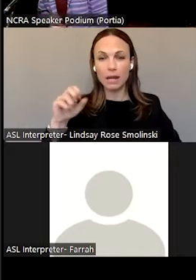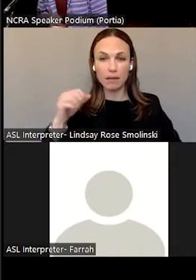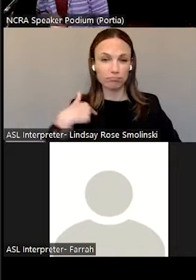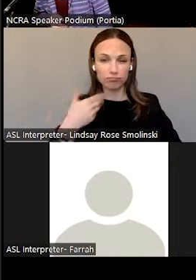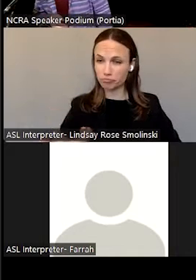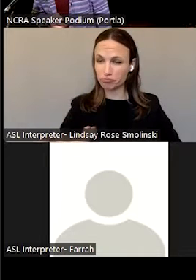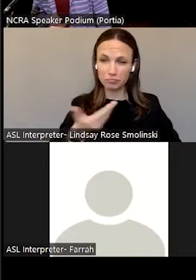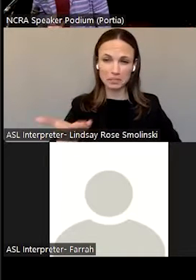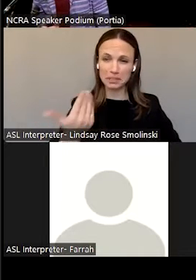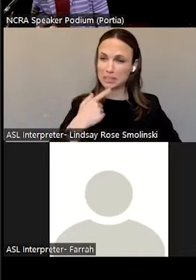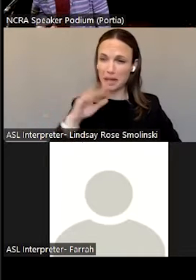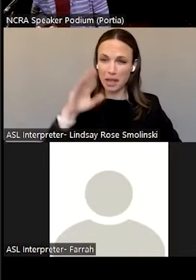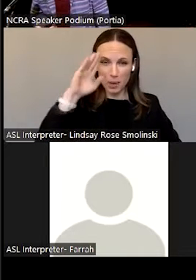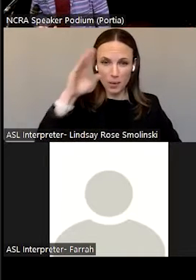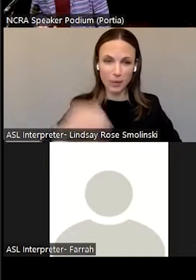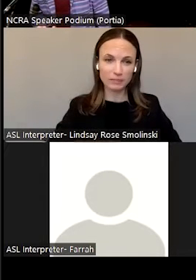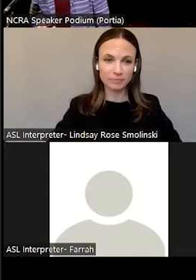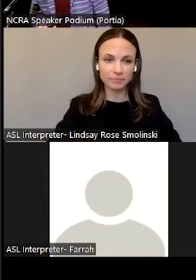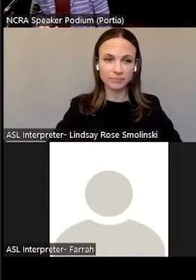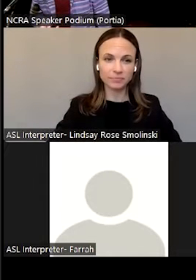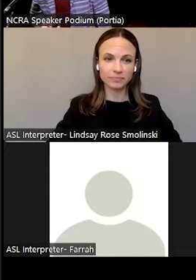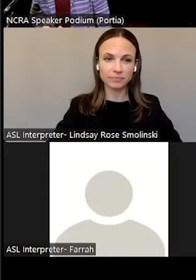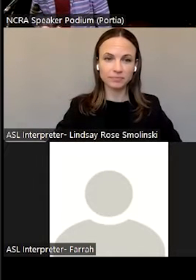come stop in and say hello.